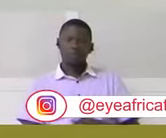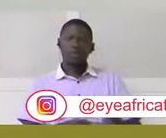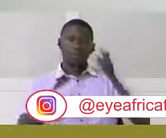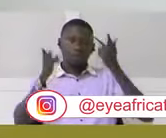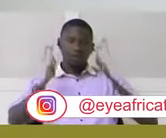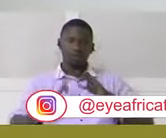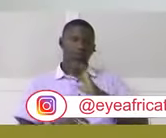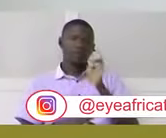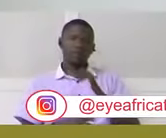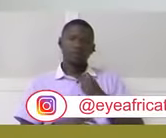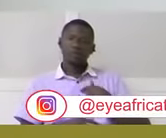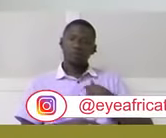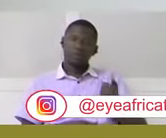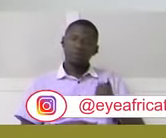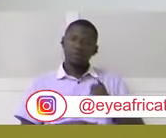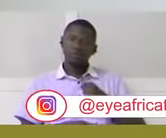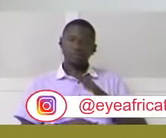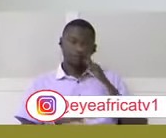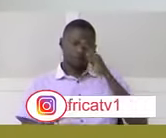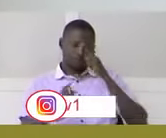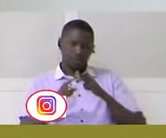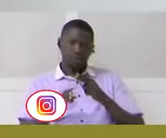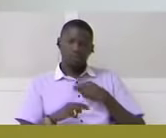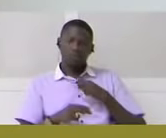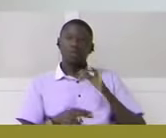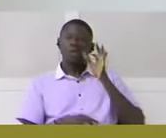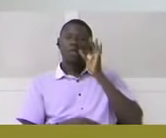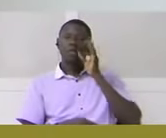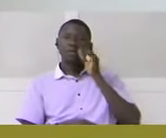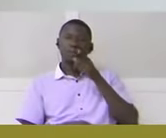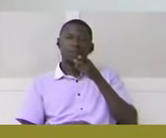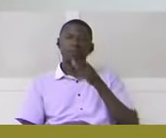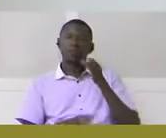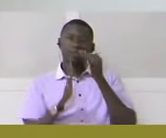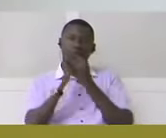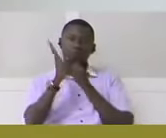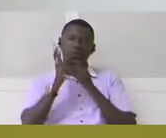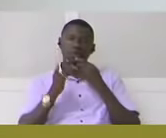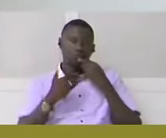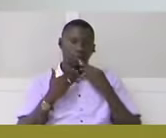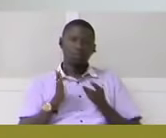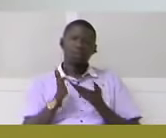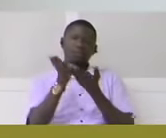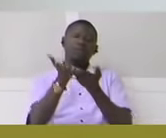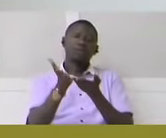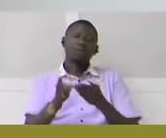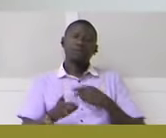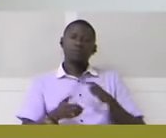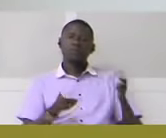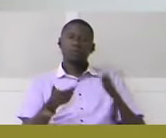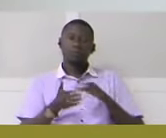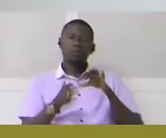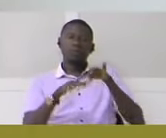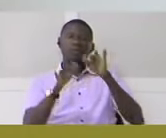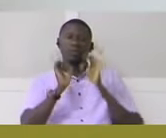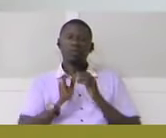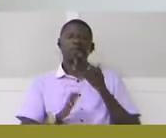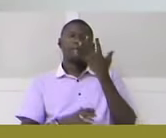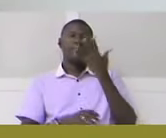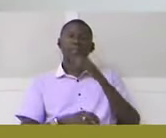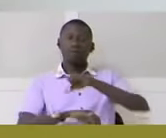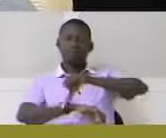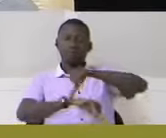you are very kind and polite to respond to these issues that were raised out here. We will take a